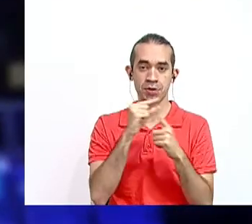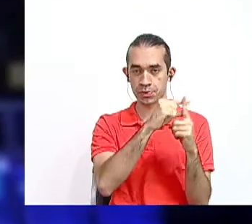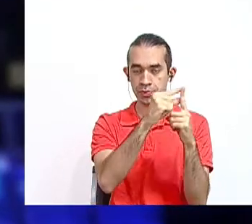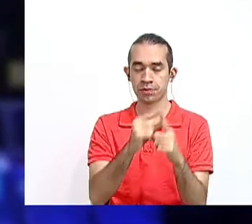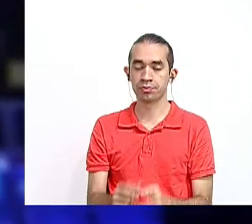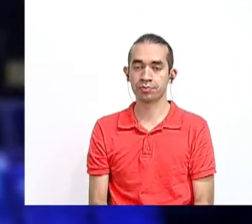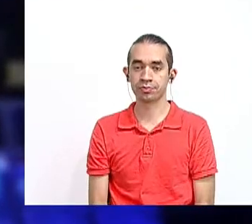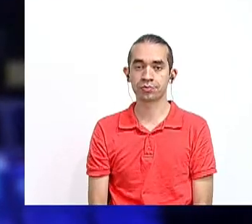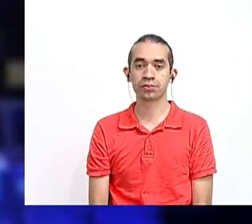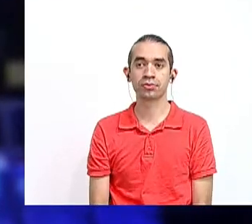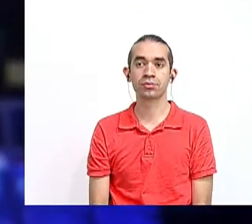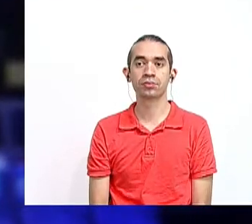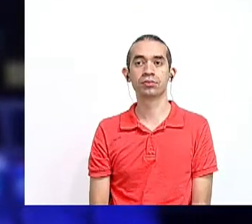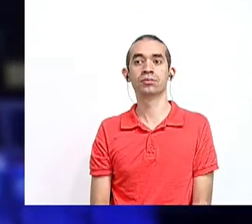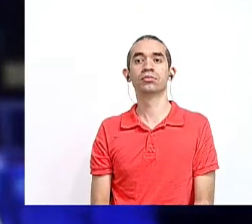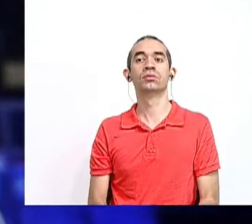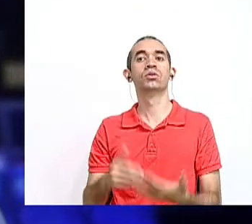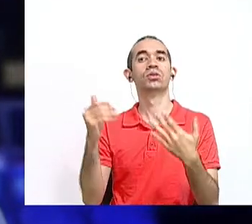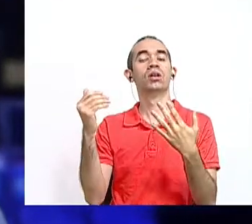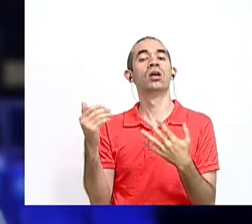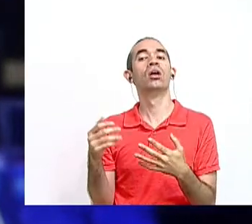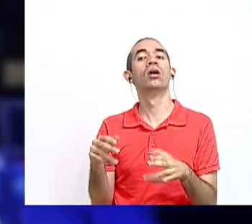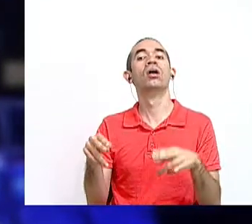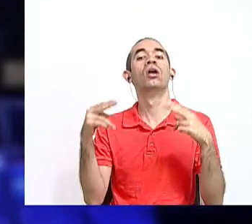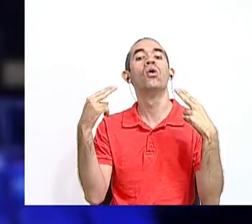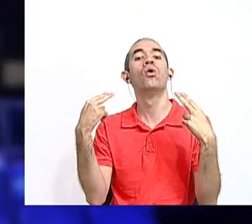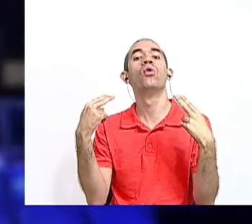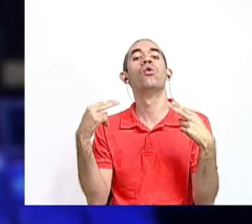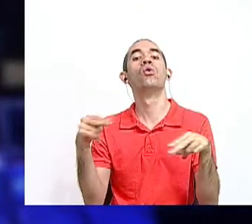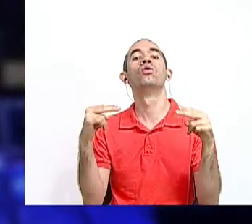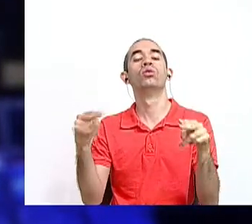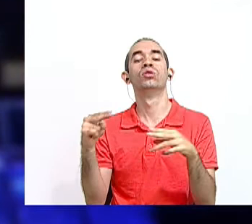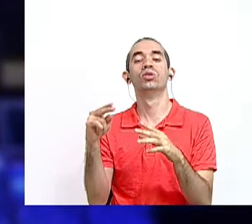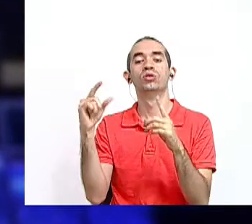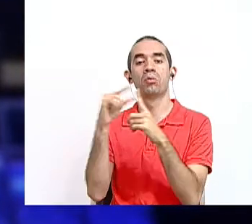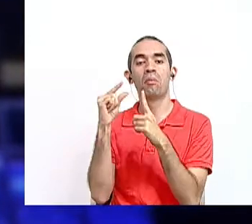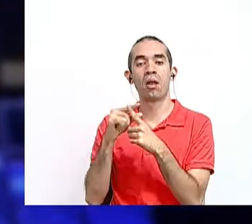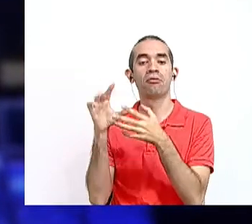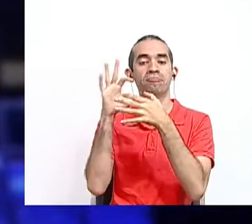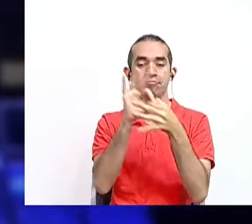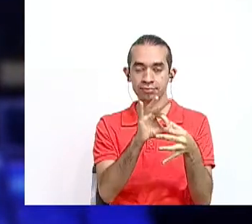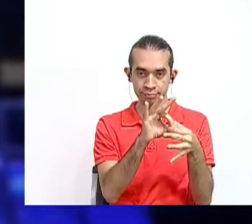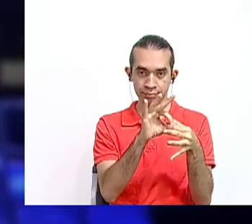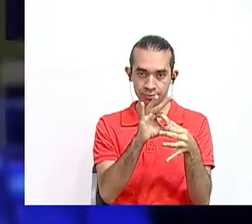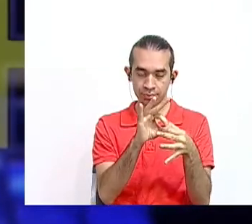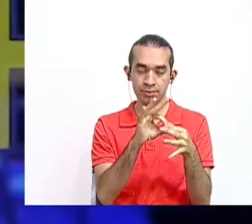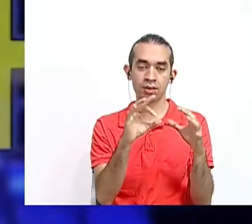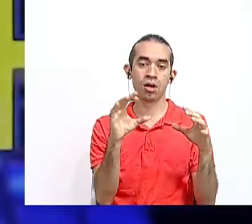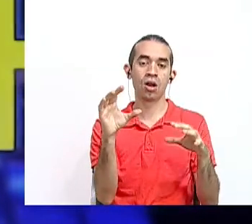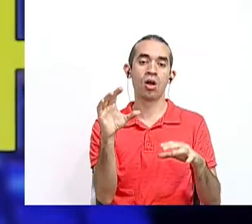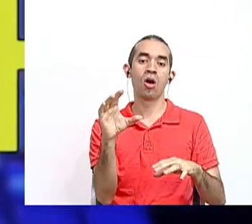This week's news word is linked to computer technology.